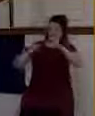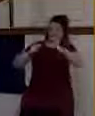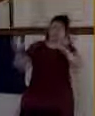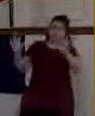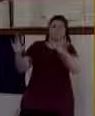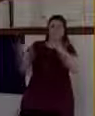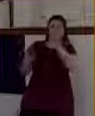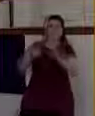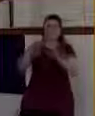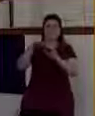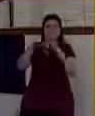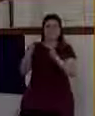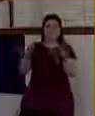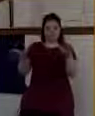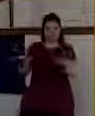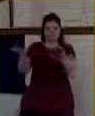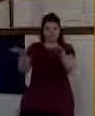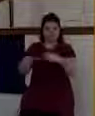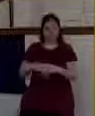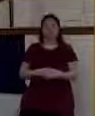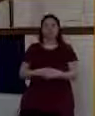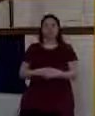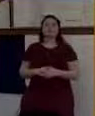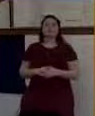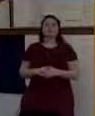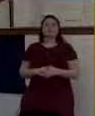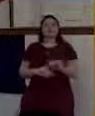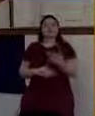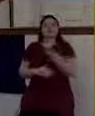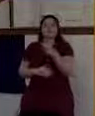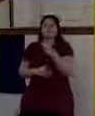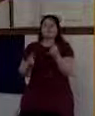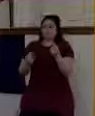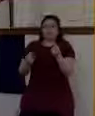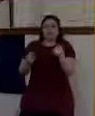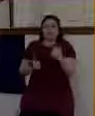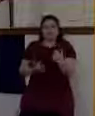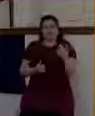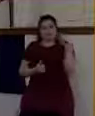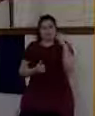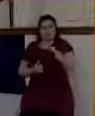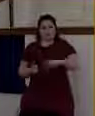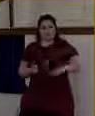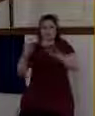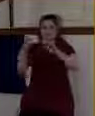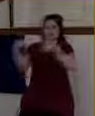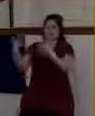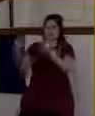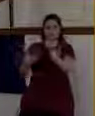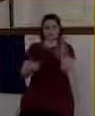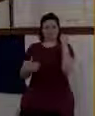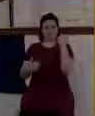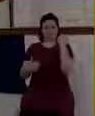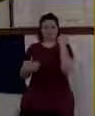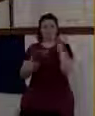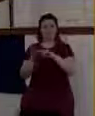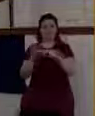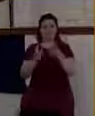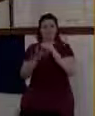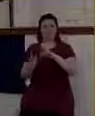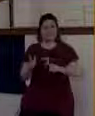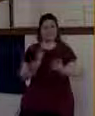prophet was to do. And by the way, by refusing the king's offer, in a way, the prophet was shaming the king. Think about